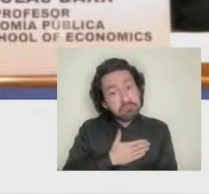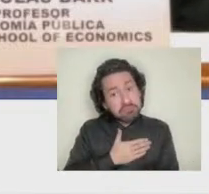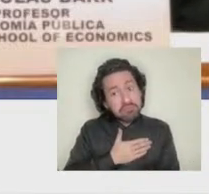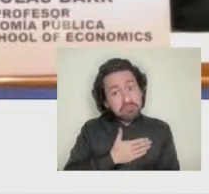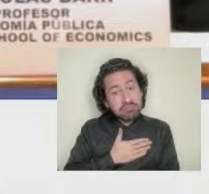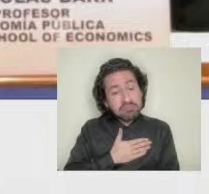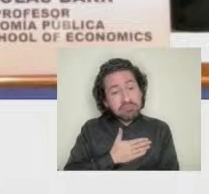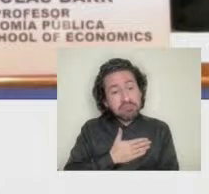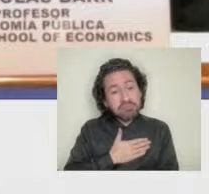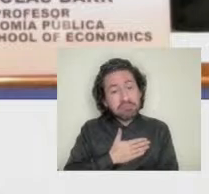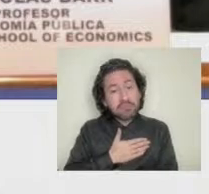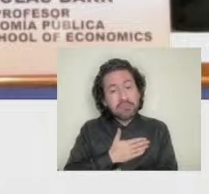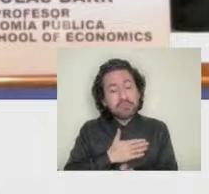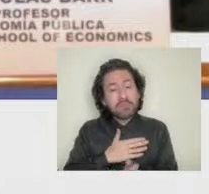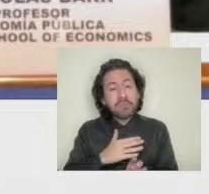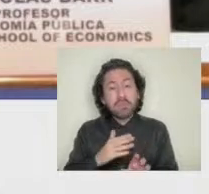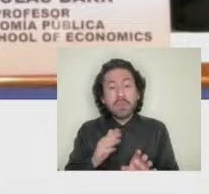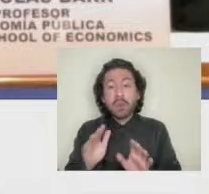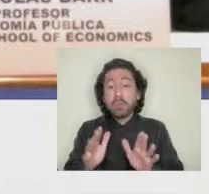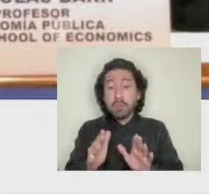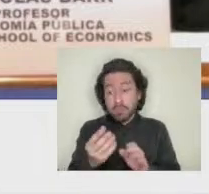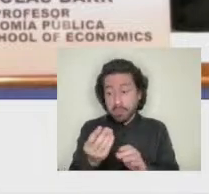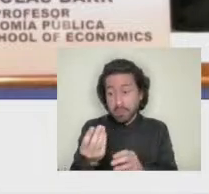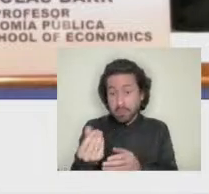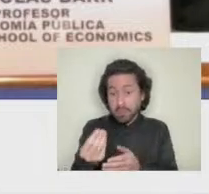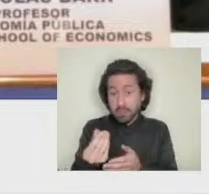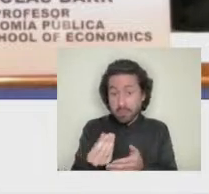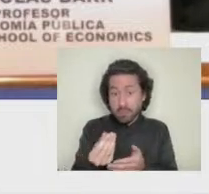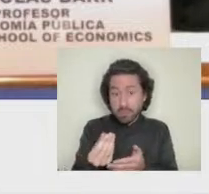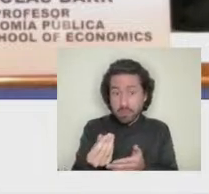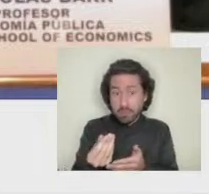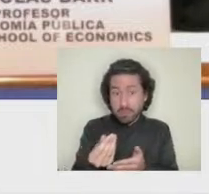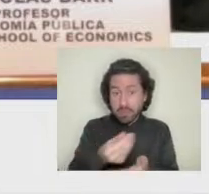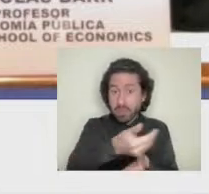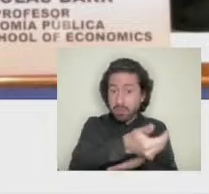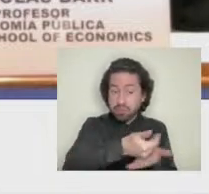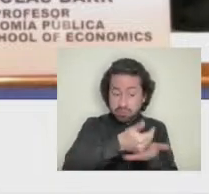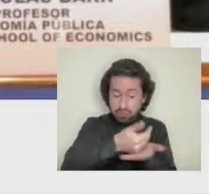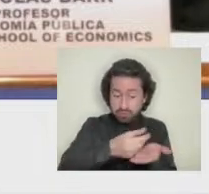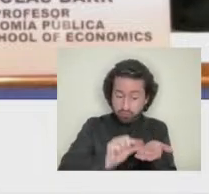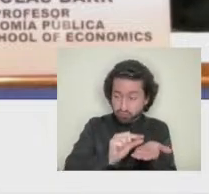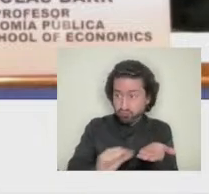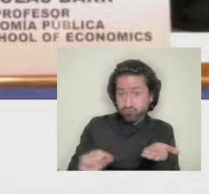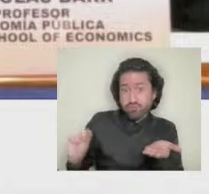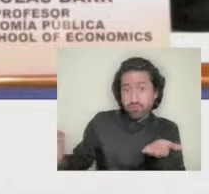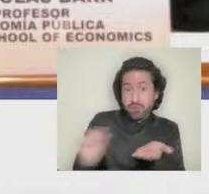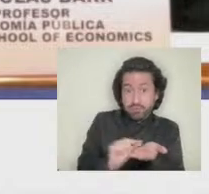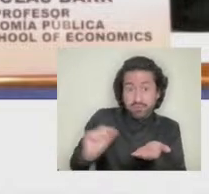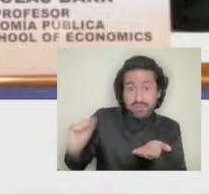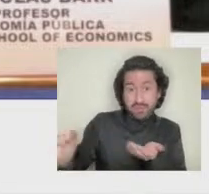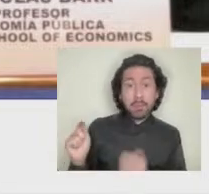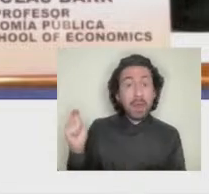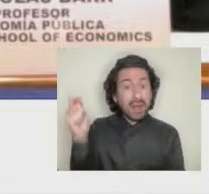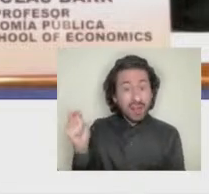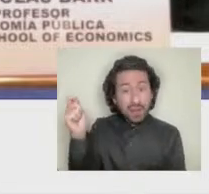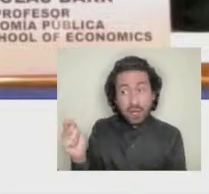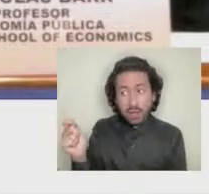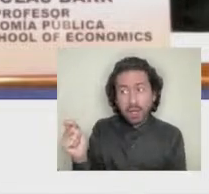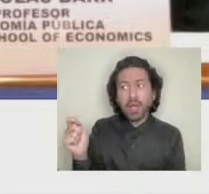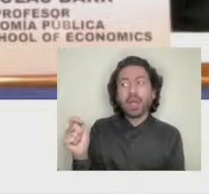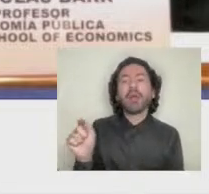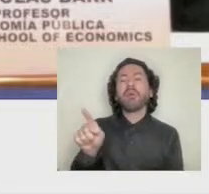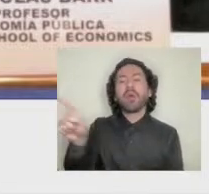income tax, that is of the greatest benefit to the highest earners. So what you want to do to improve